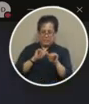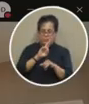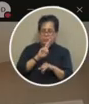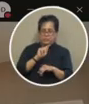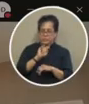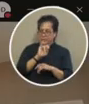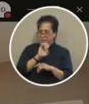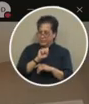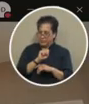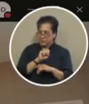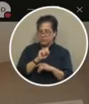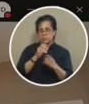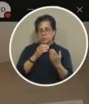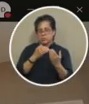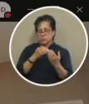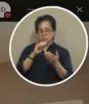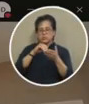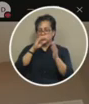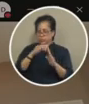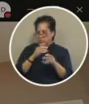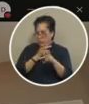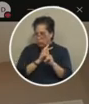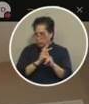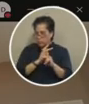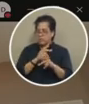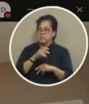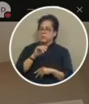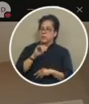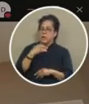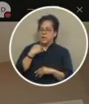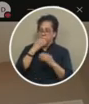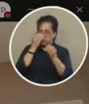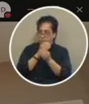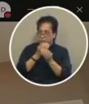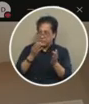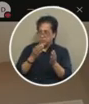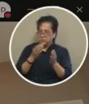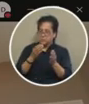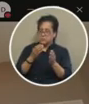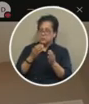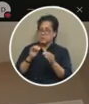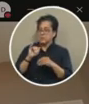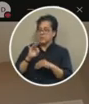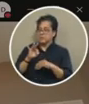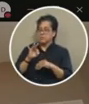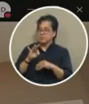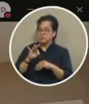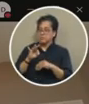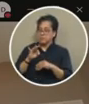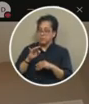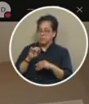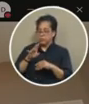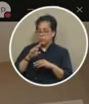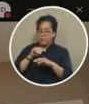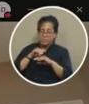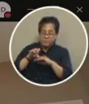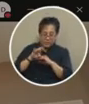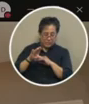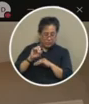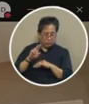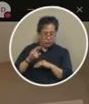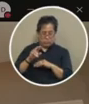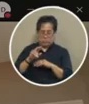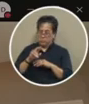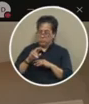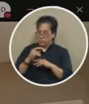are student loans are. Right, I know I got a notification from my mortgage company saying if you can prove that you were affected or if a resident